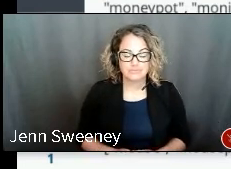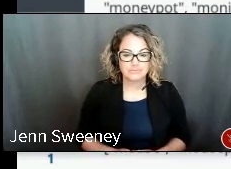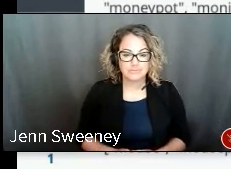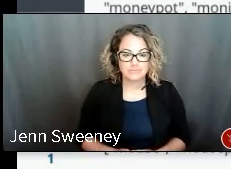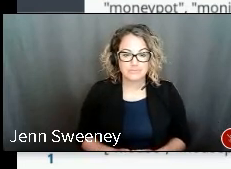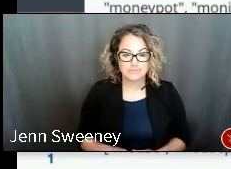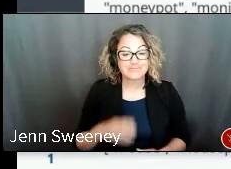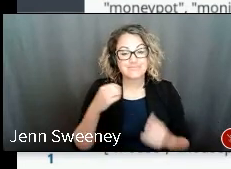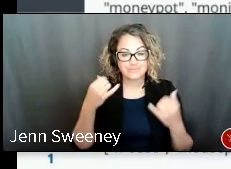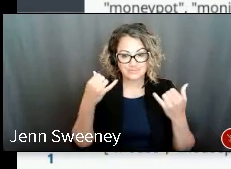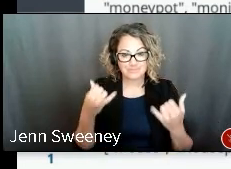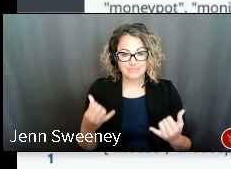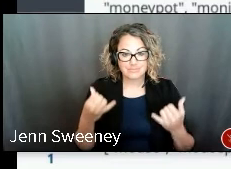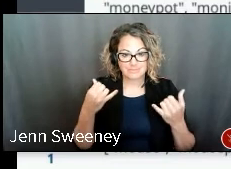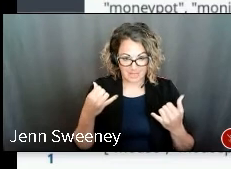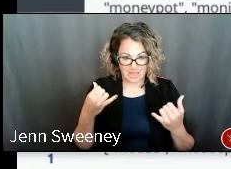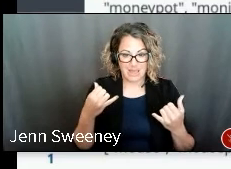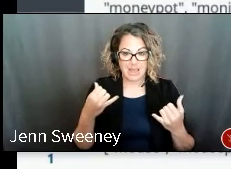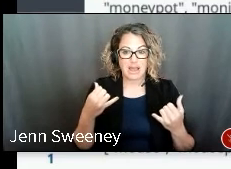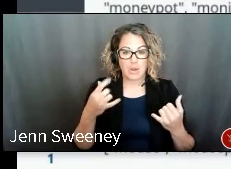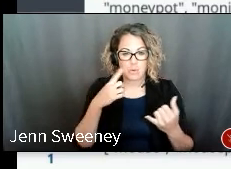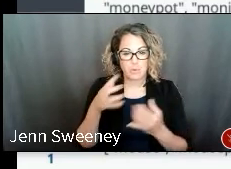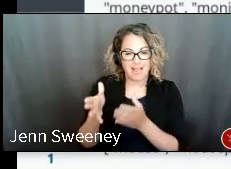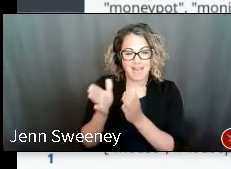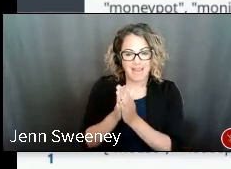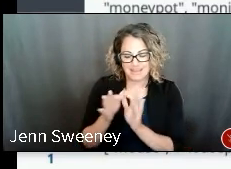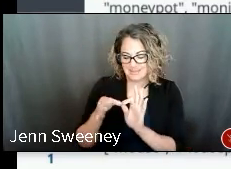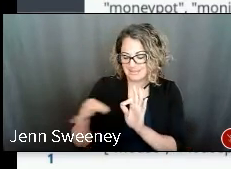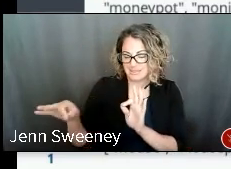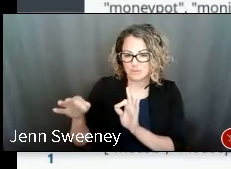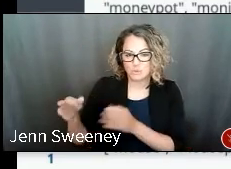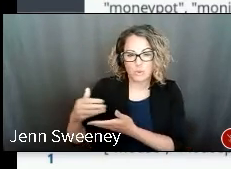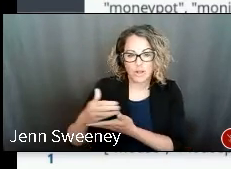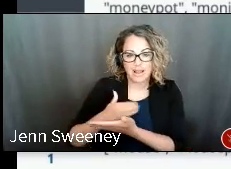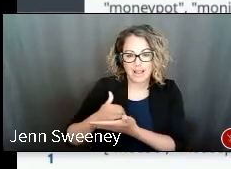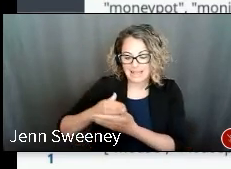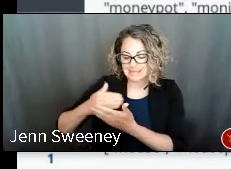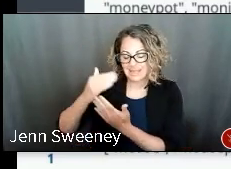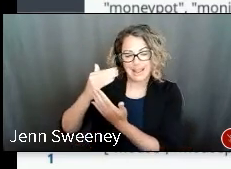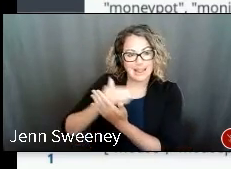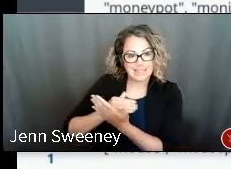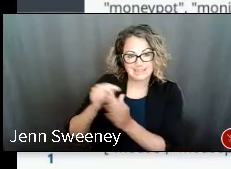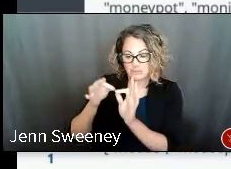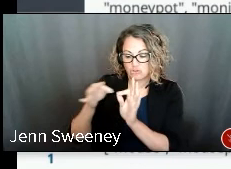And now we want to collect the list of strings which matches this query string.